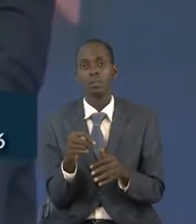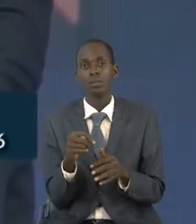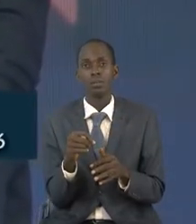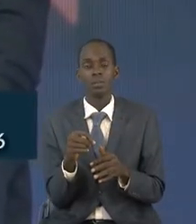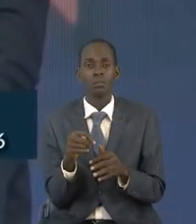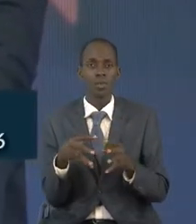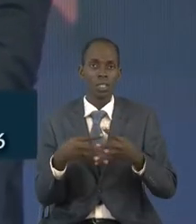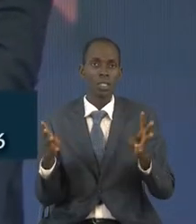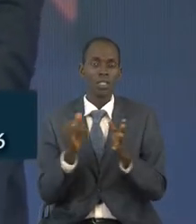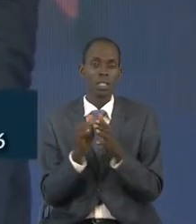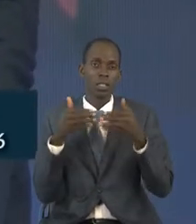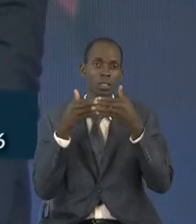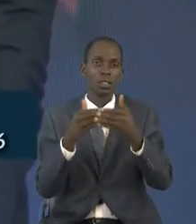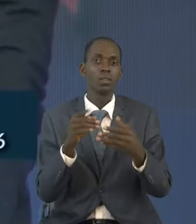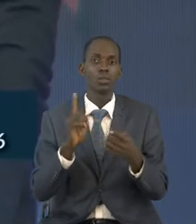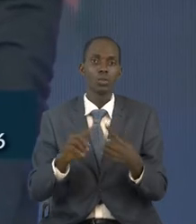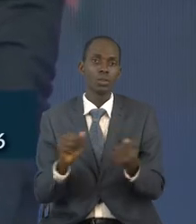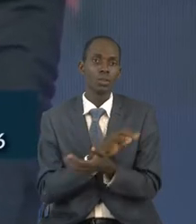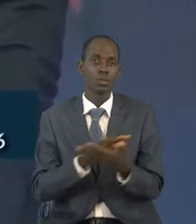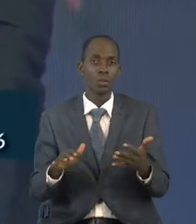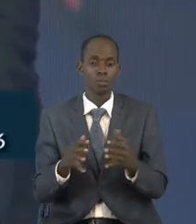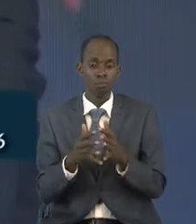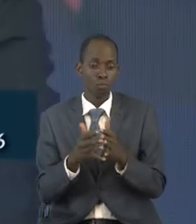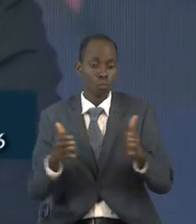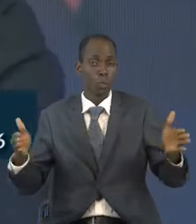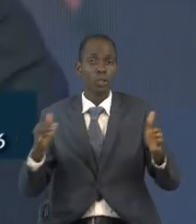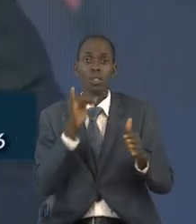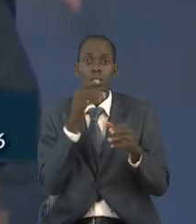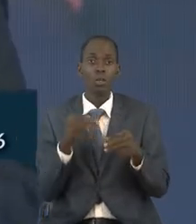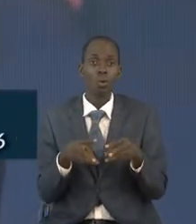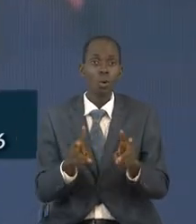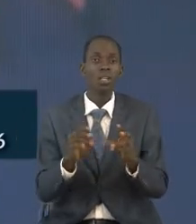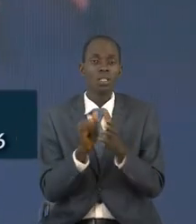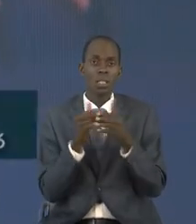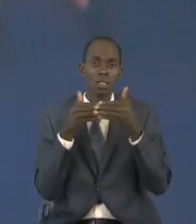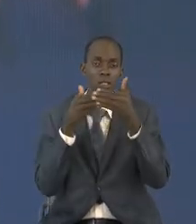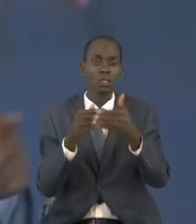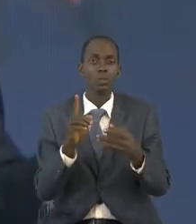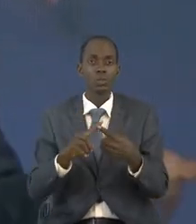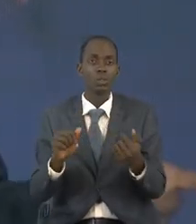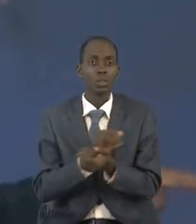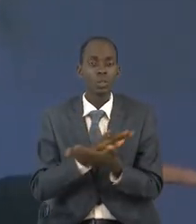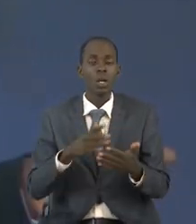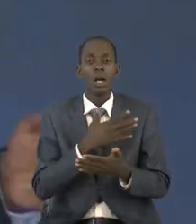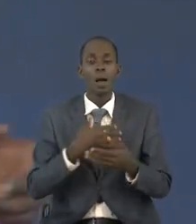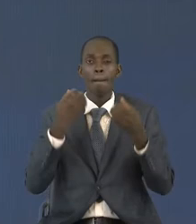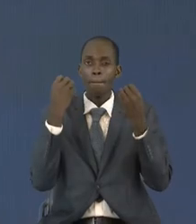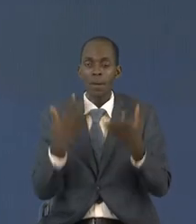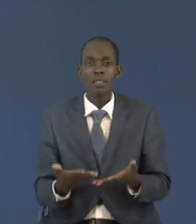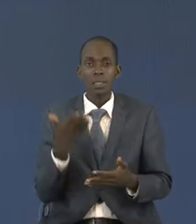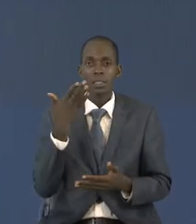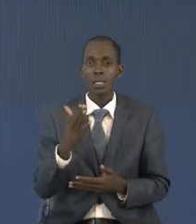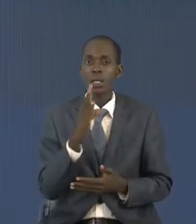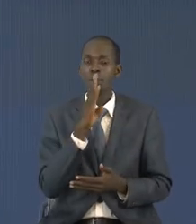destruction. Broad is the way that leadeth to destruction, and many there be which